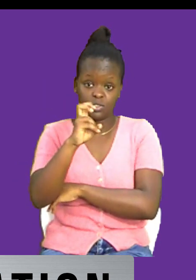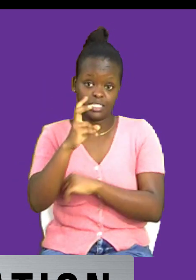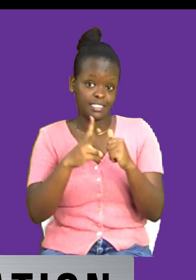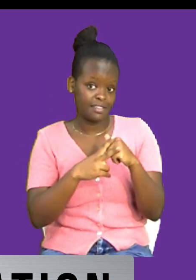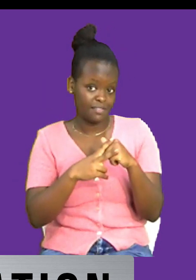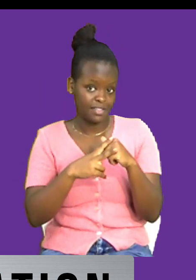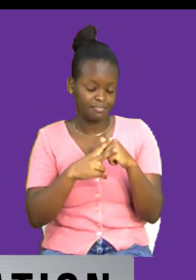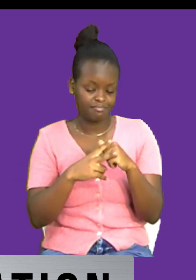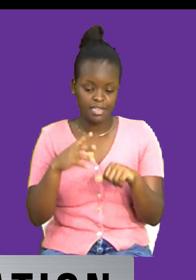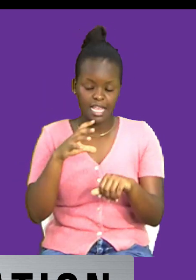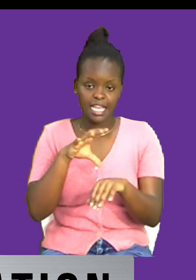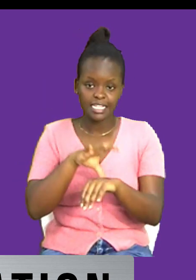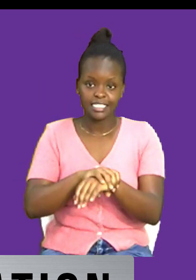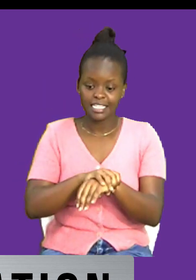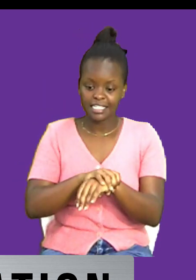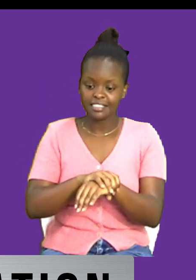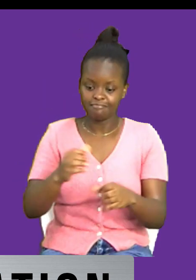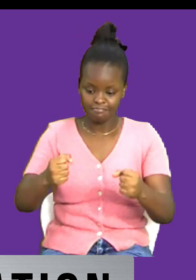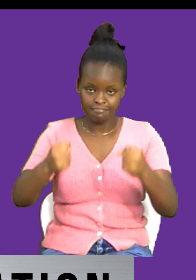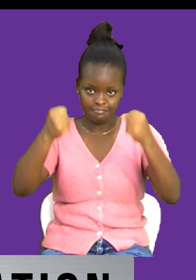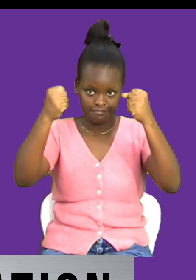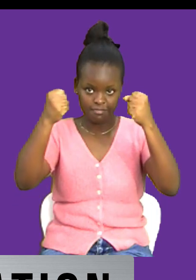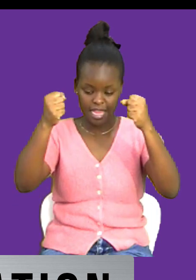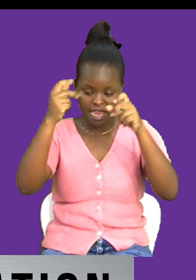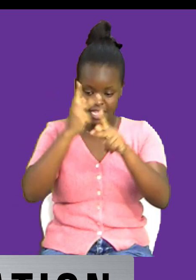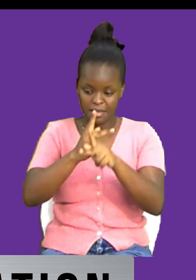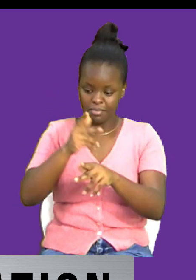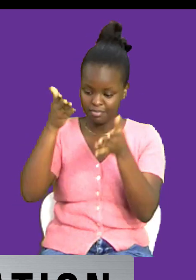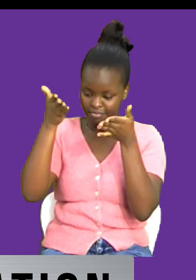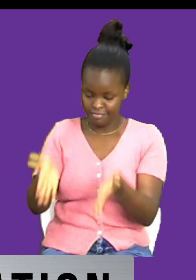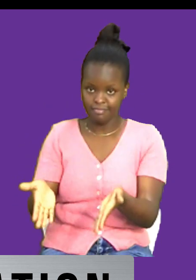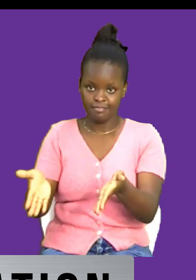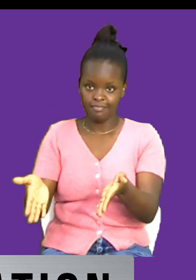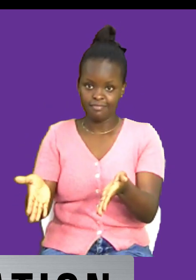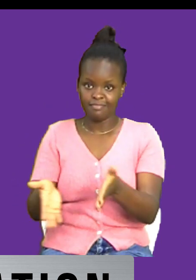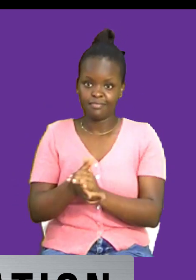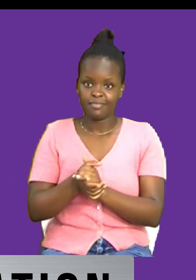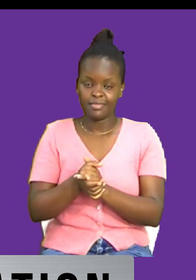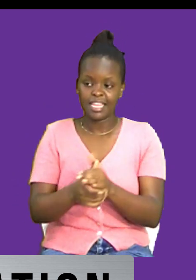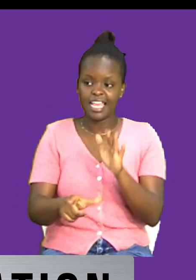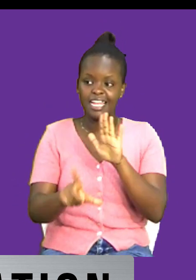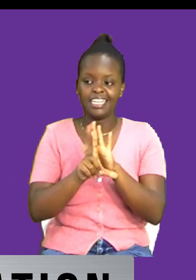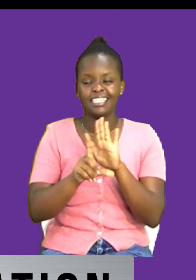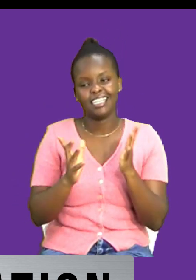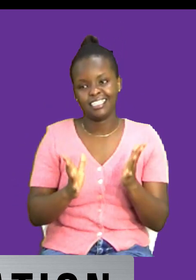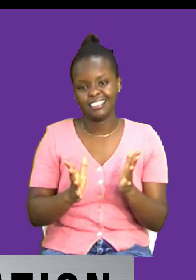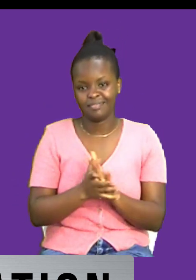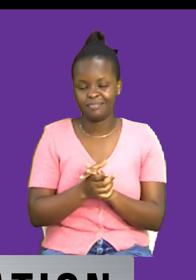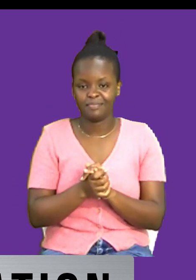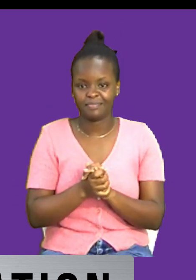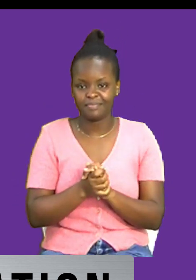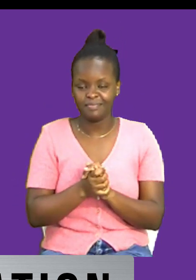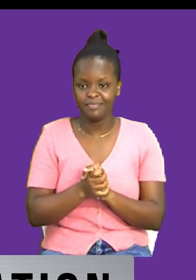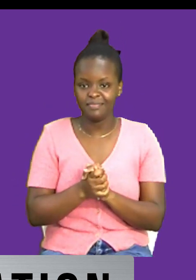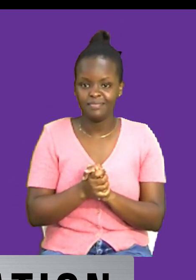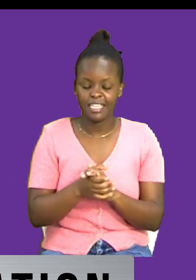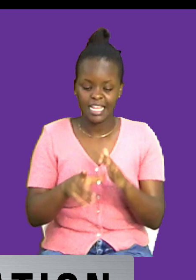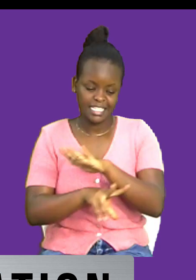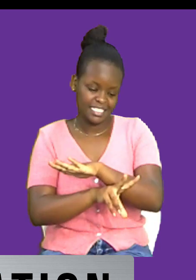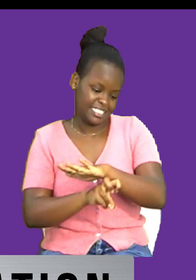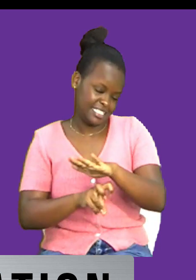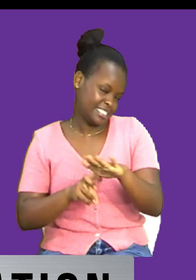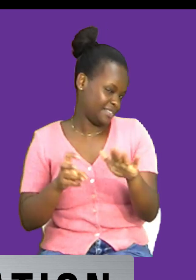need to do is to take the cup and keep it home. We need to find a way of ensuring that. Yeah, of course, legally. Don't steal it.